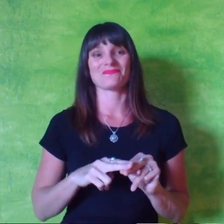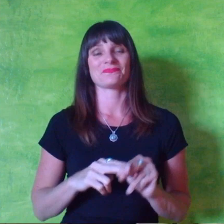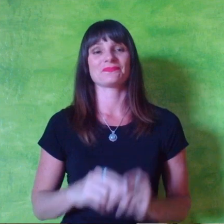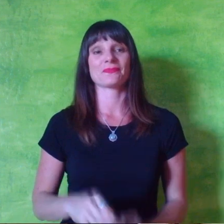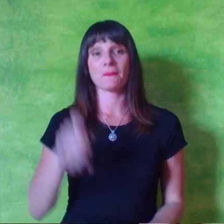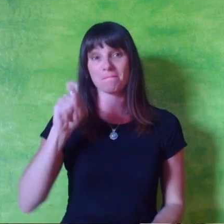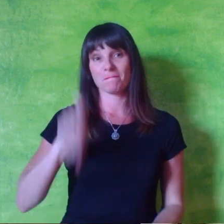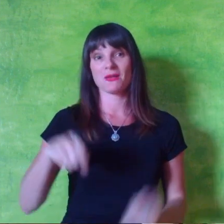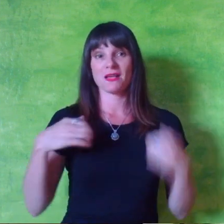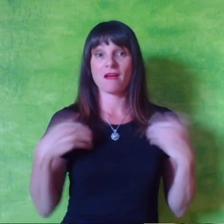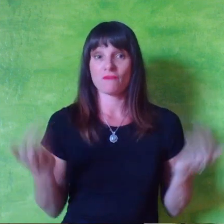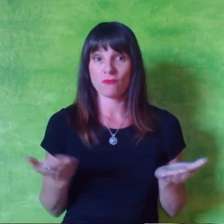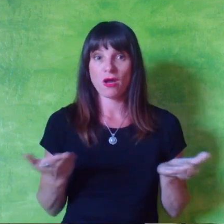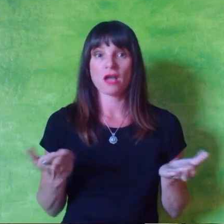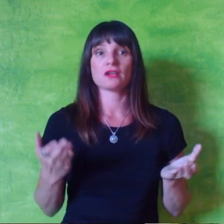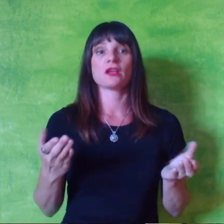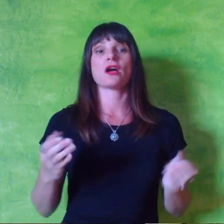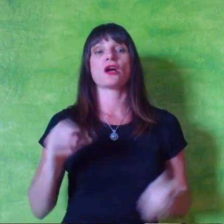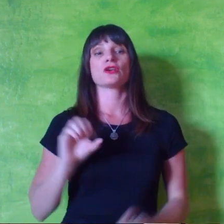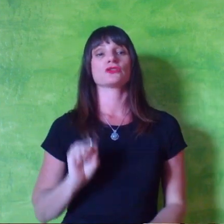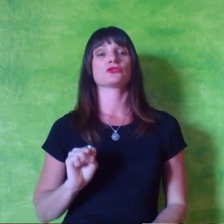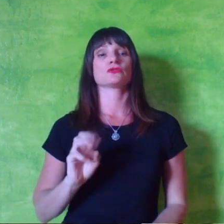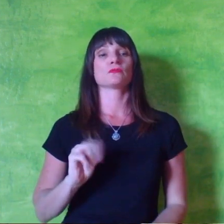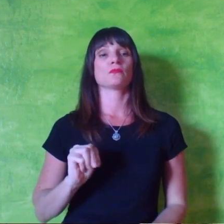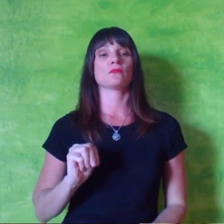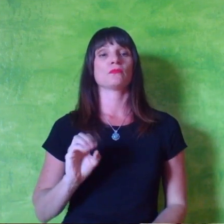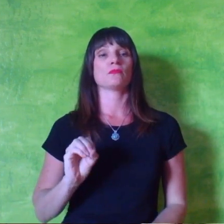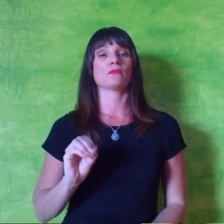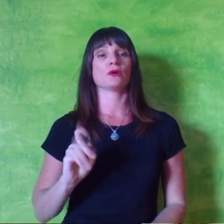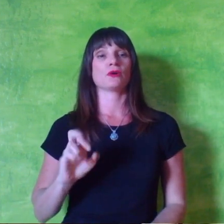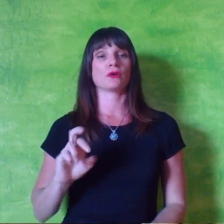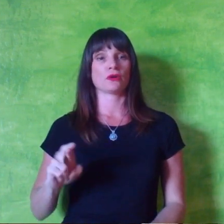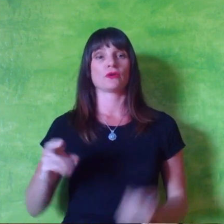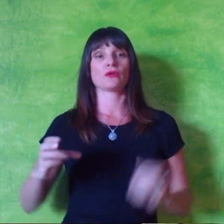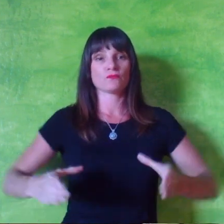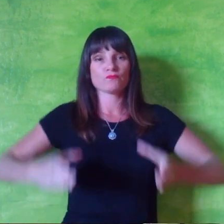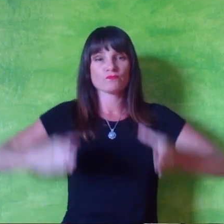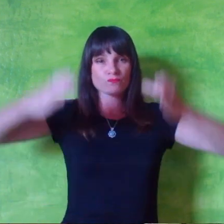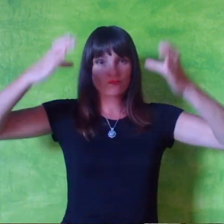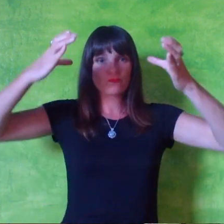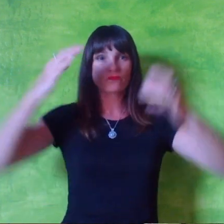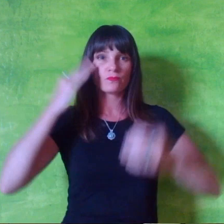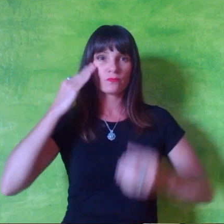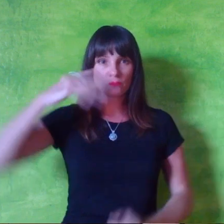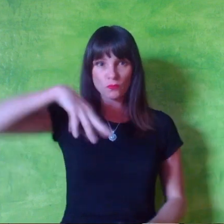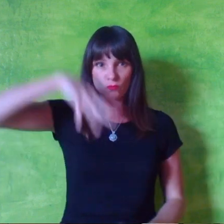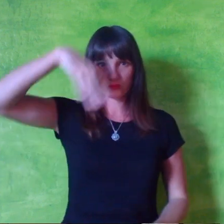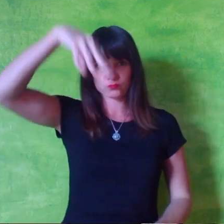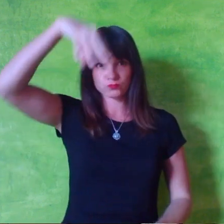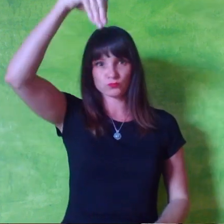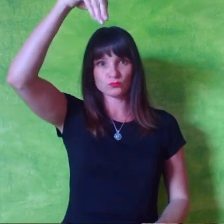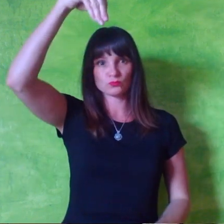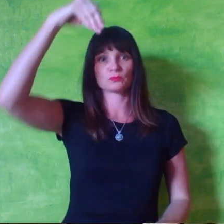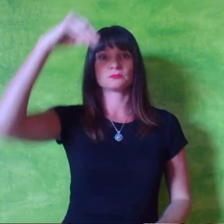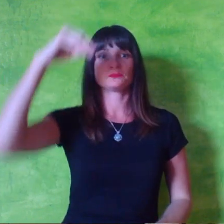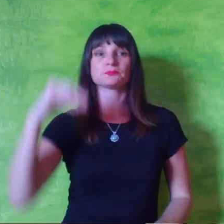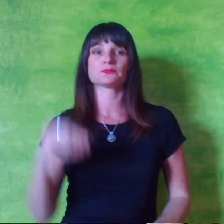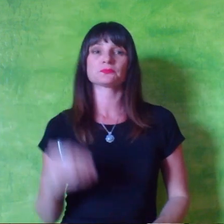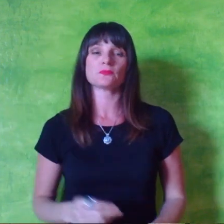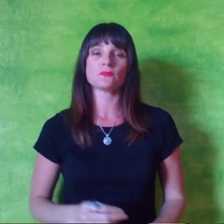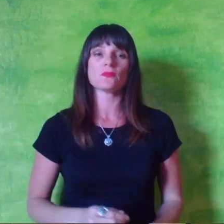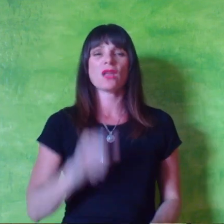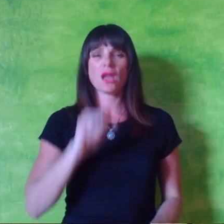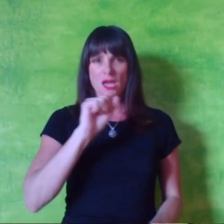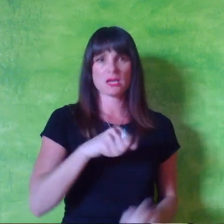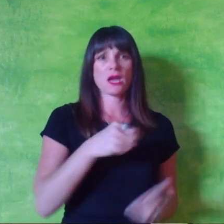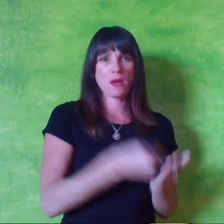and you can get them cheap. They're a little bit different from a barbecue, but we'll get to that later. But right now, what we're going to do is